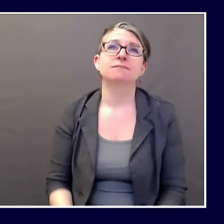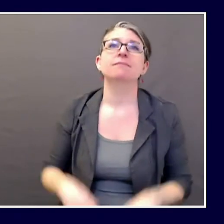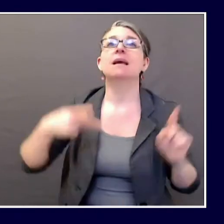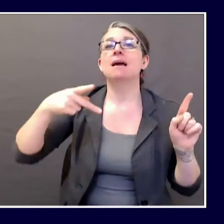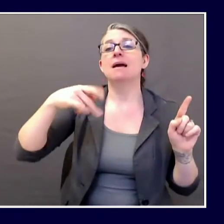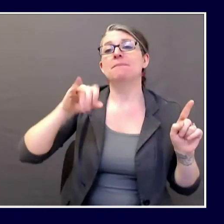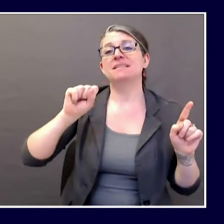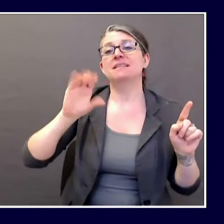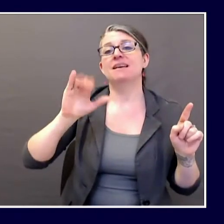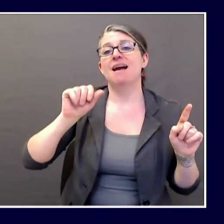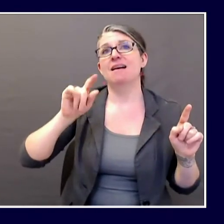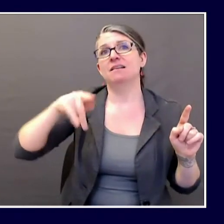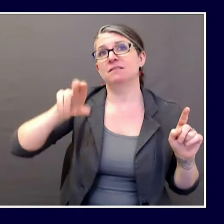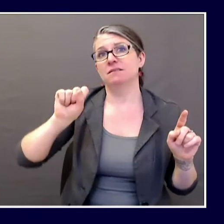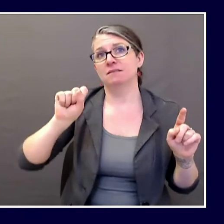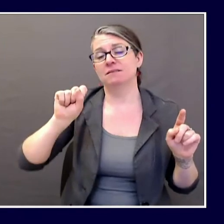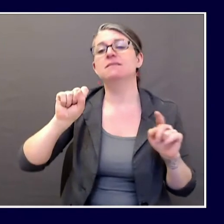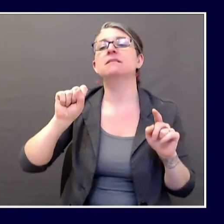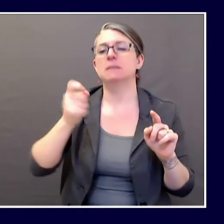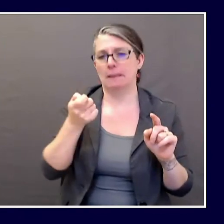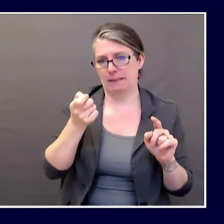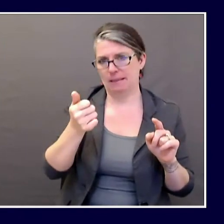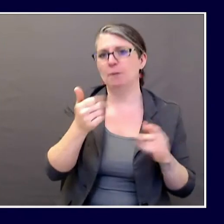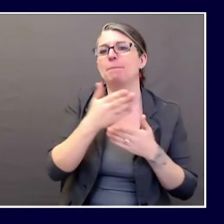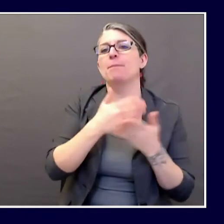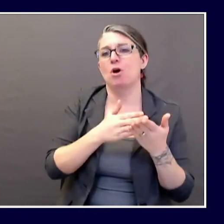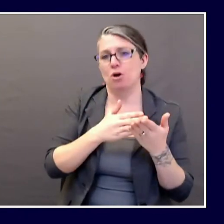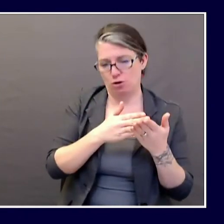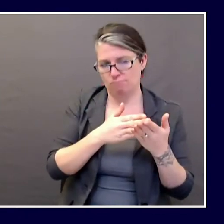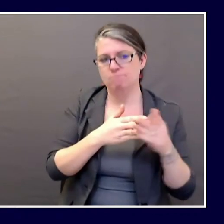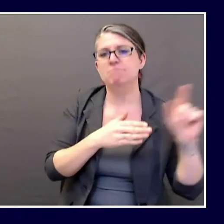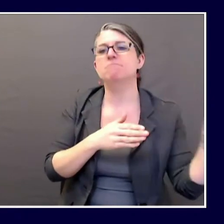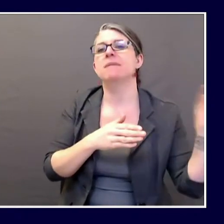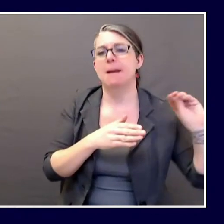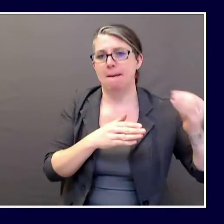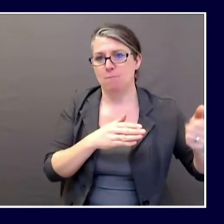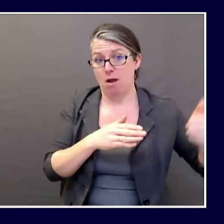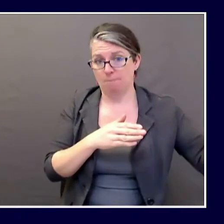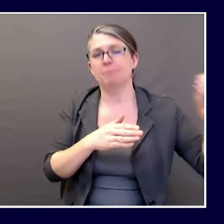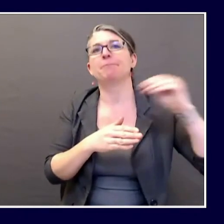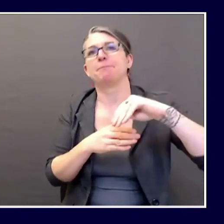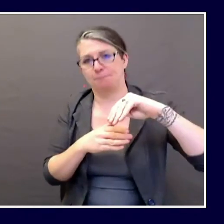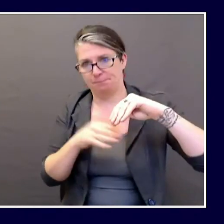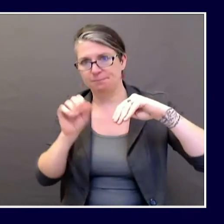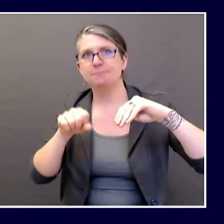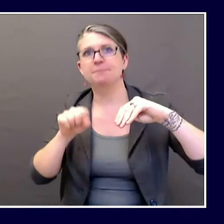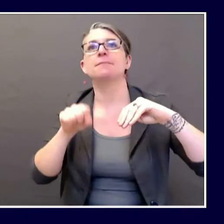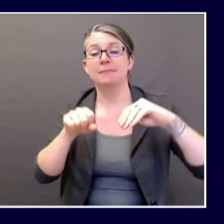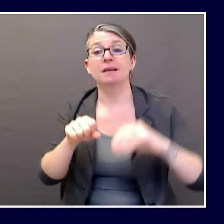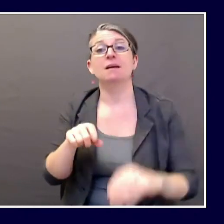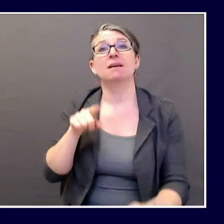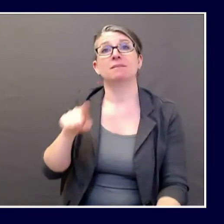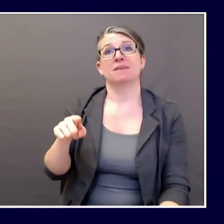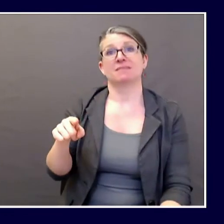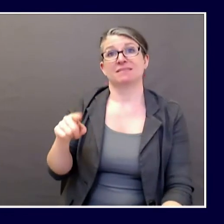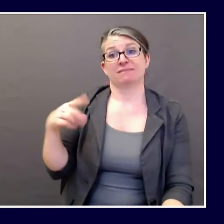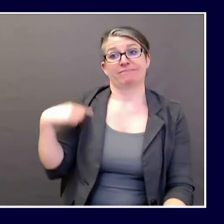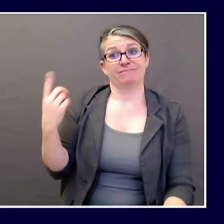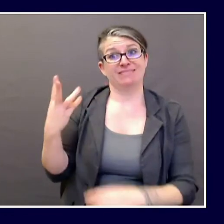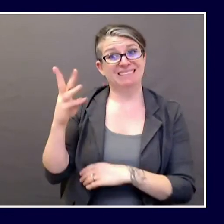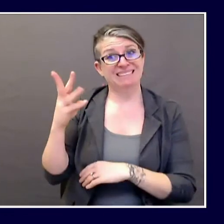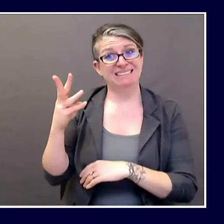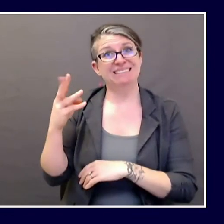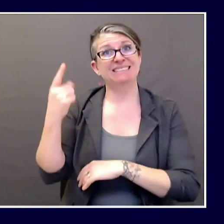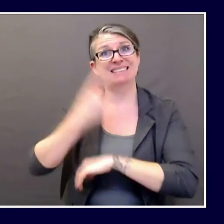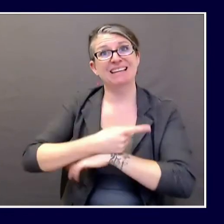so, including today, it's been 76 cases there. For the comparable period before, in February, it was 36. So